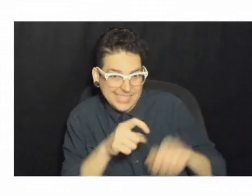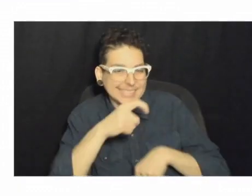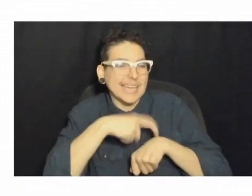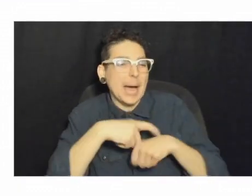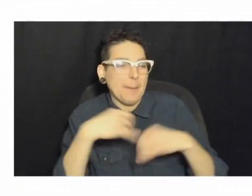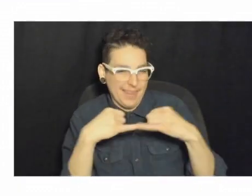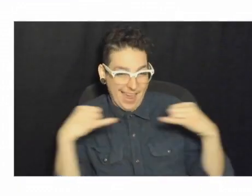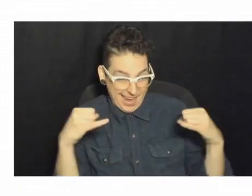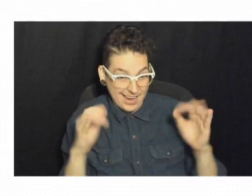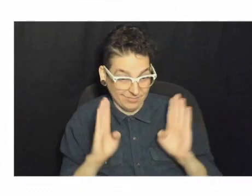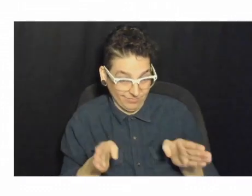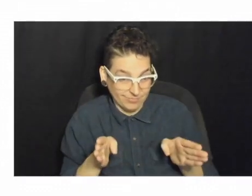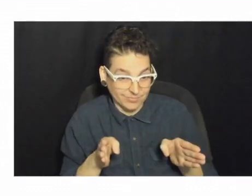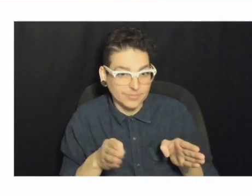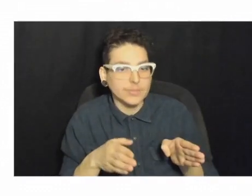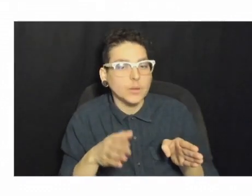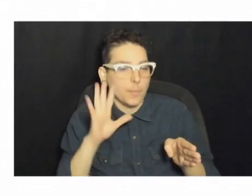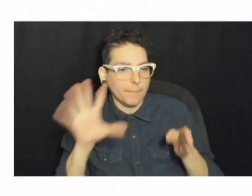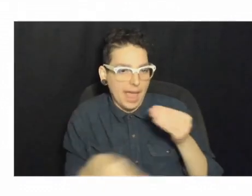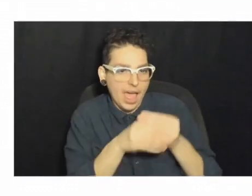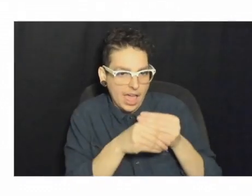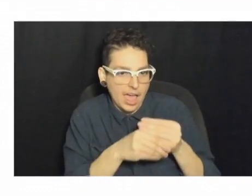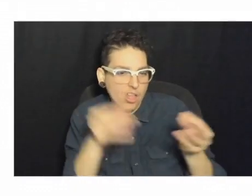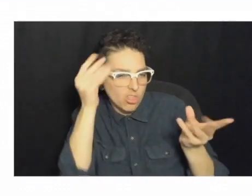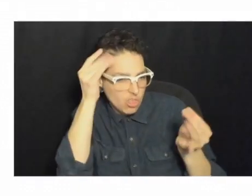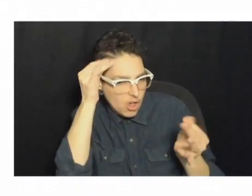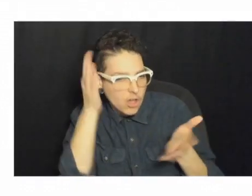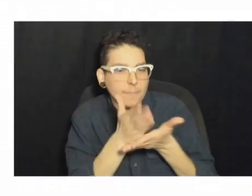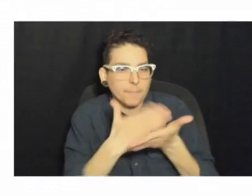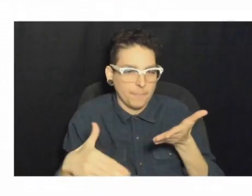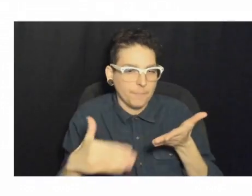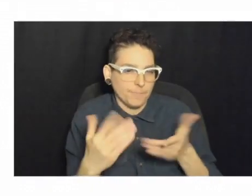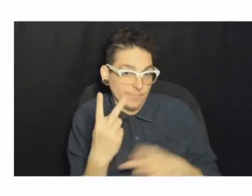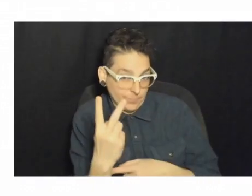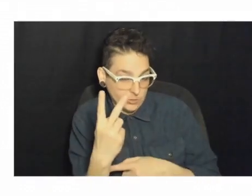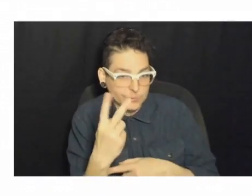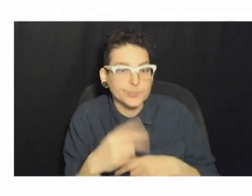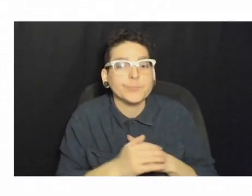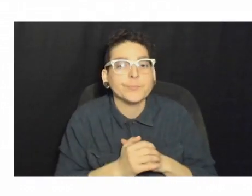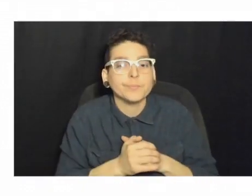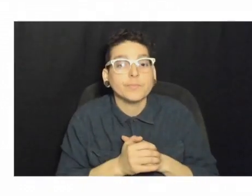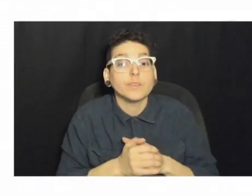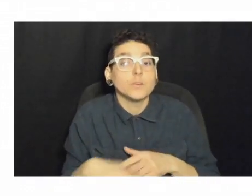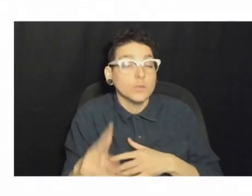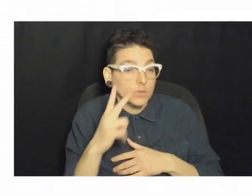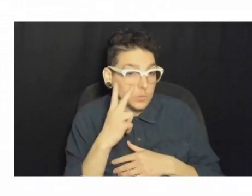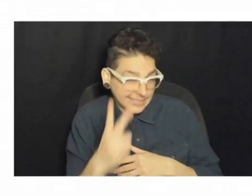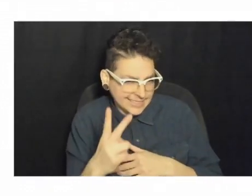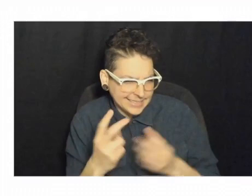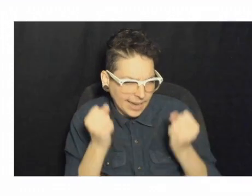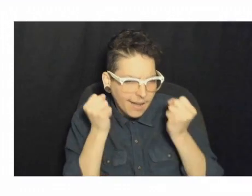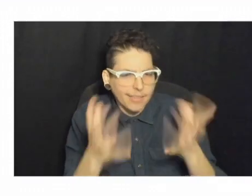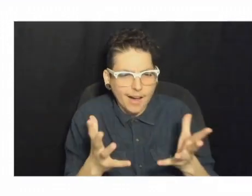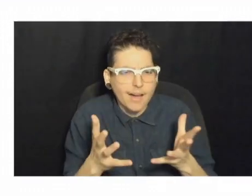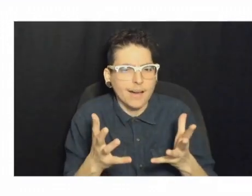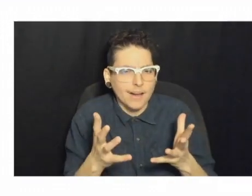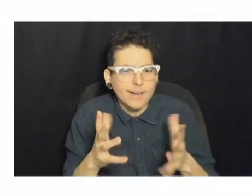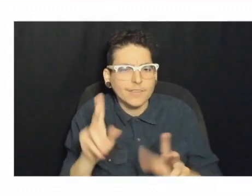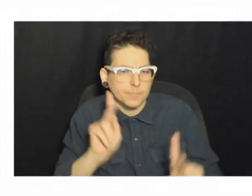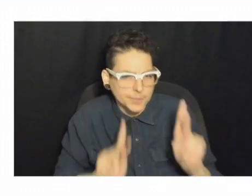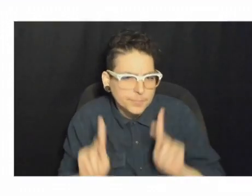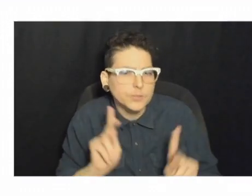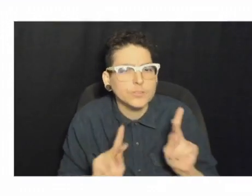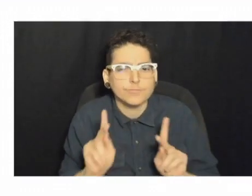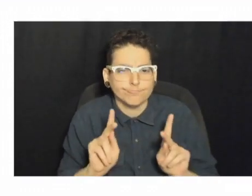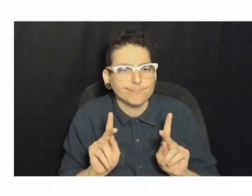two. You'll probably also see lots and lots of people's cursors running around, which may not be the most enjoyable for